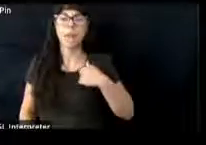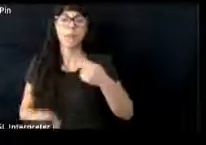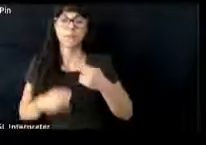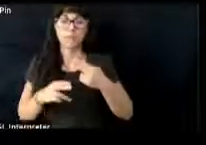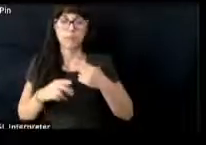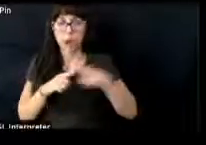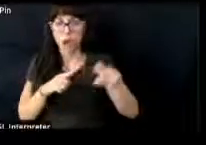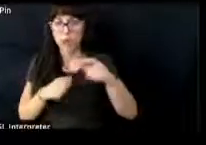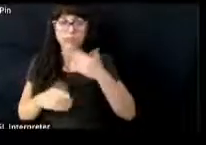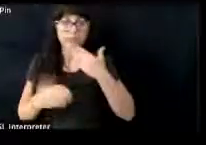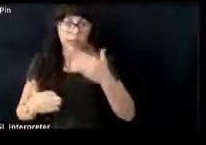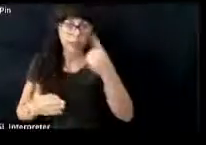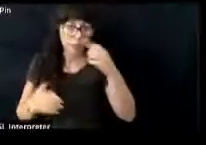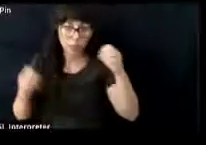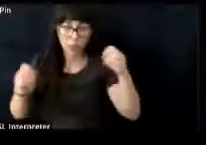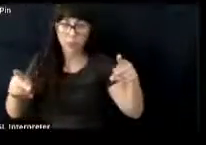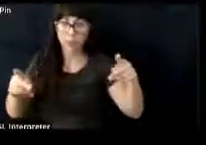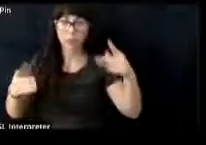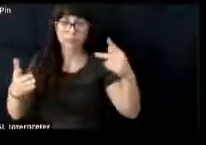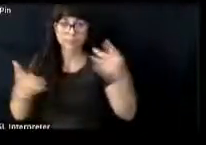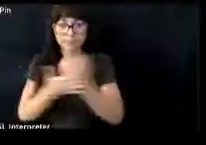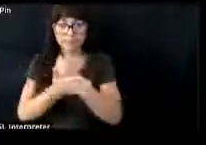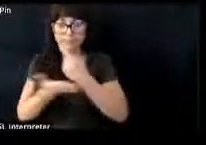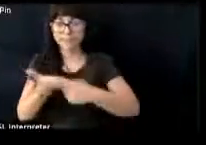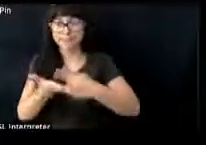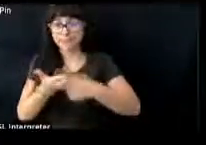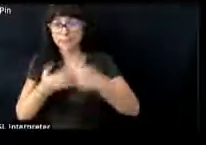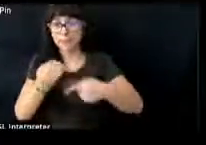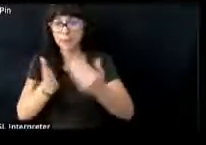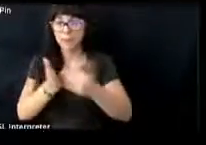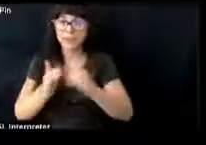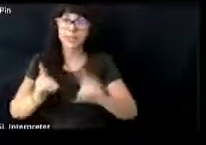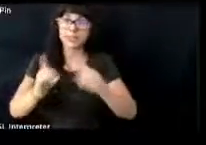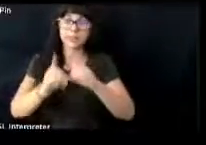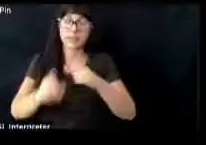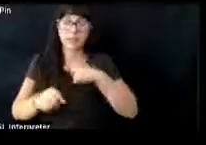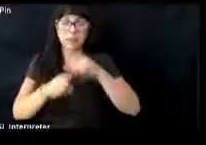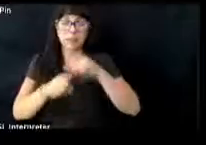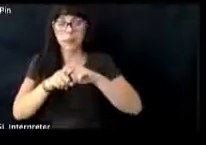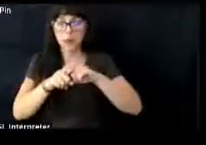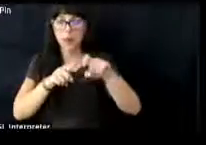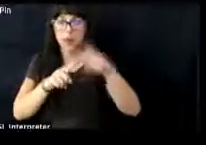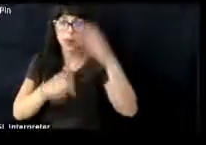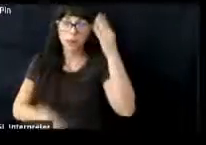this opportunity for the redistricting. I'm calling to leave